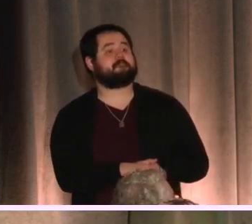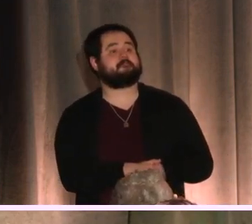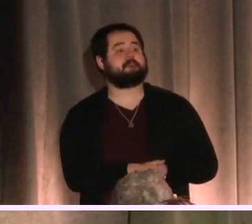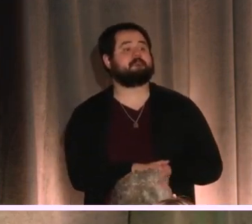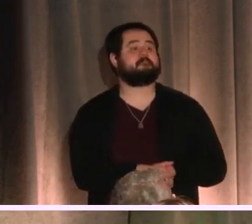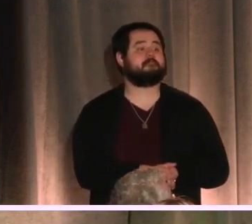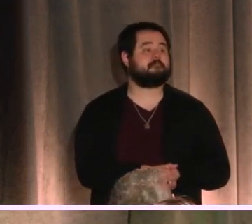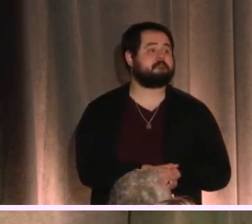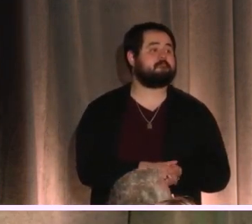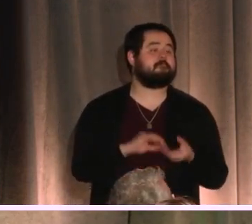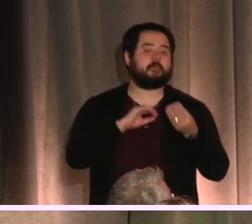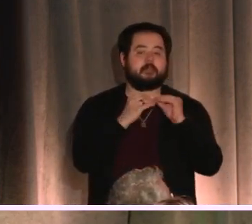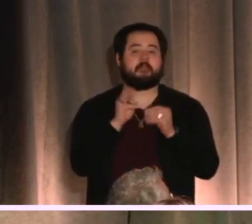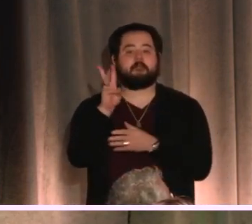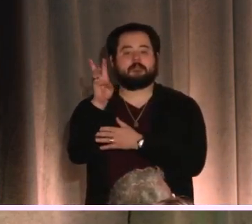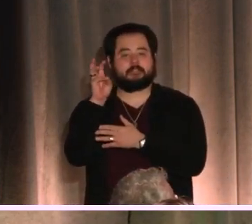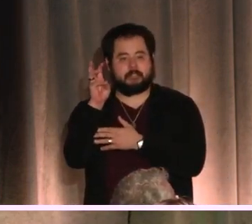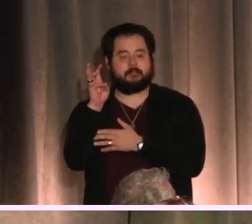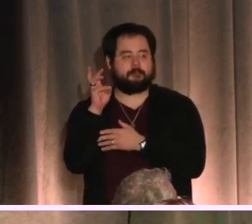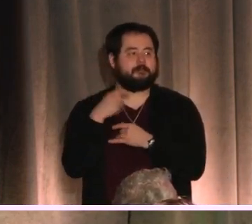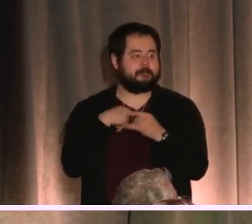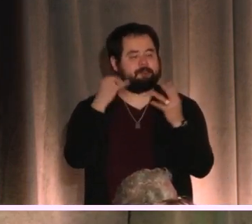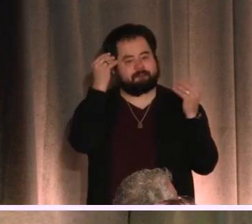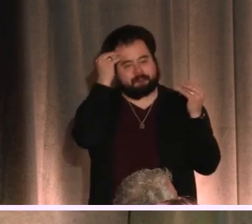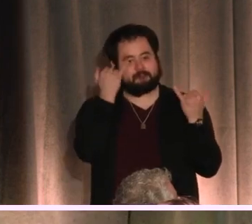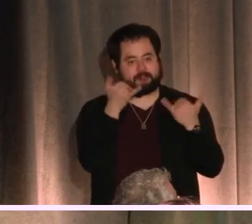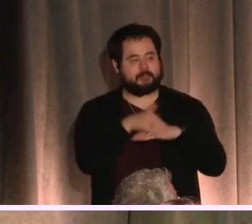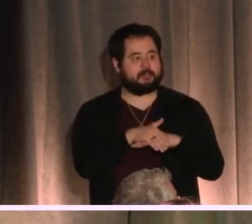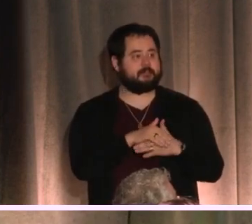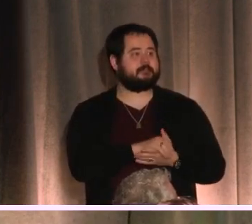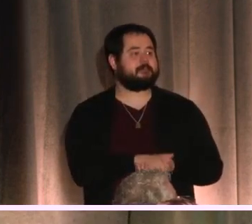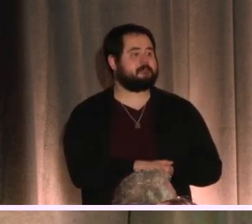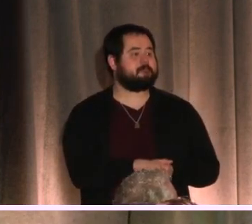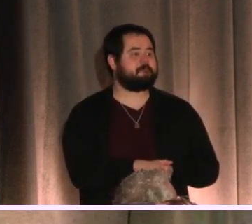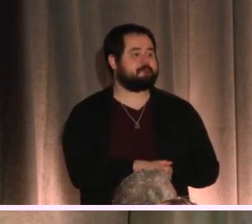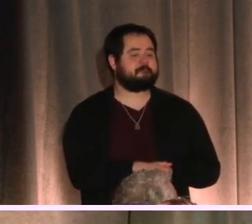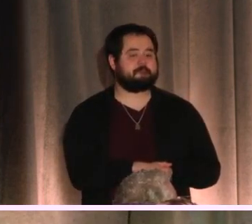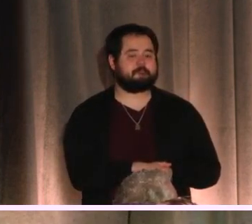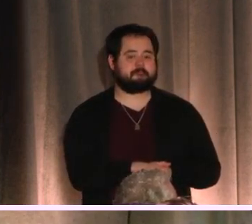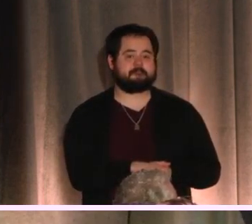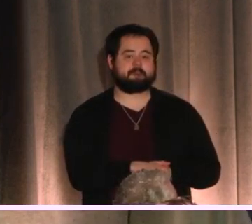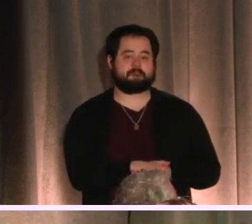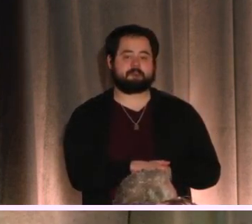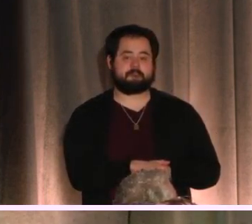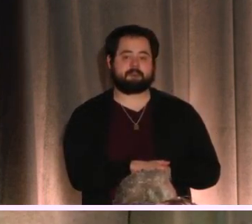The number 600 comes to mind tonight. And,